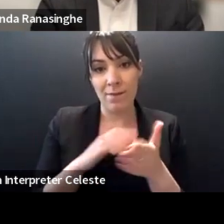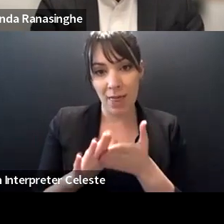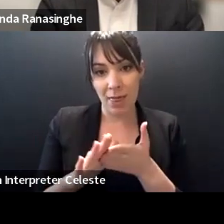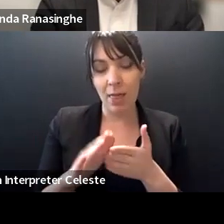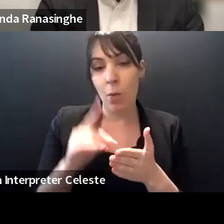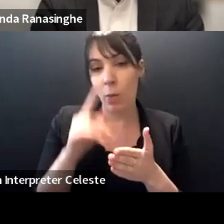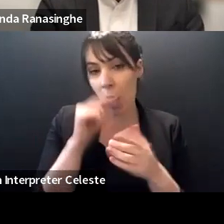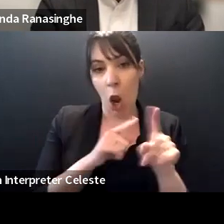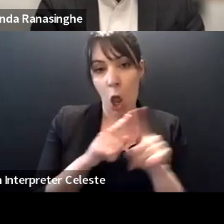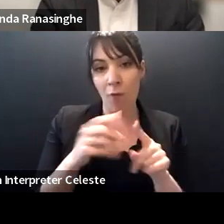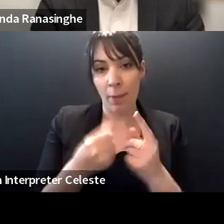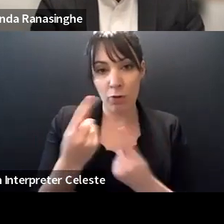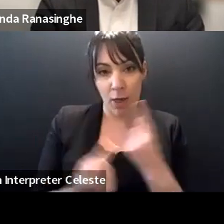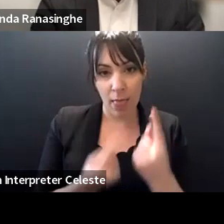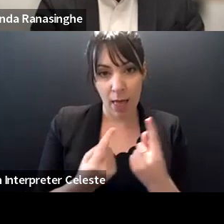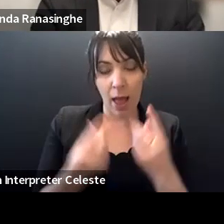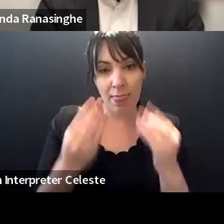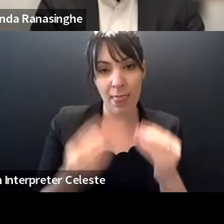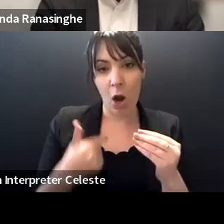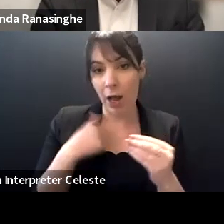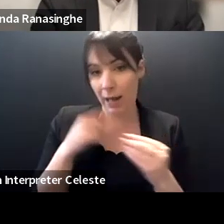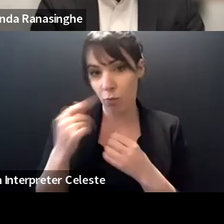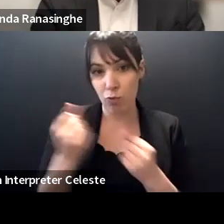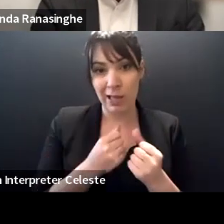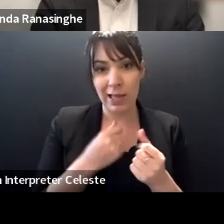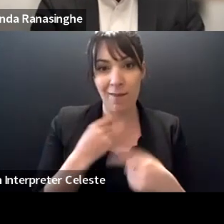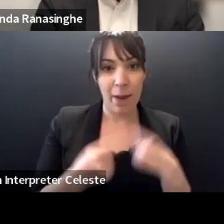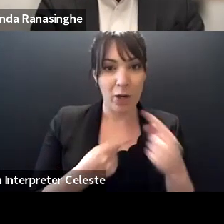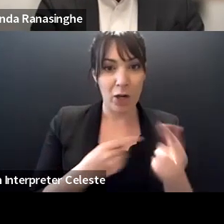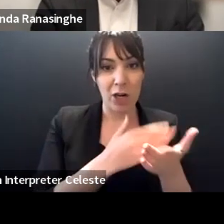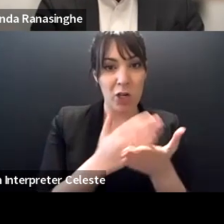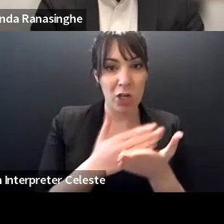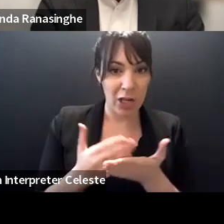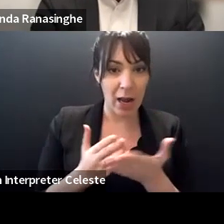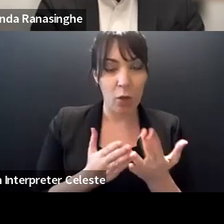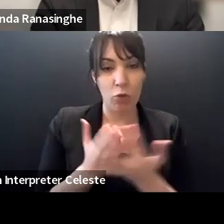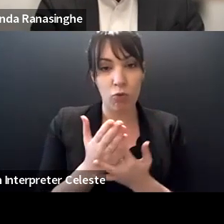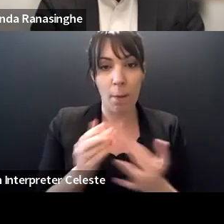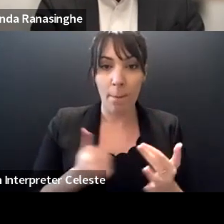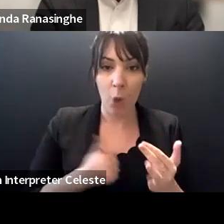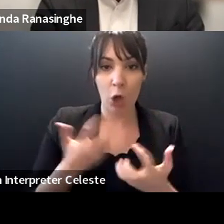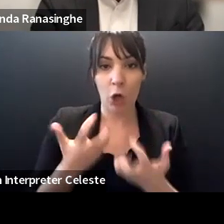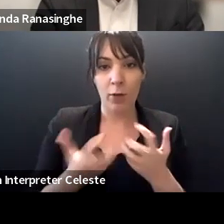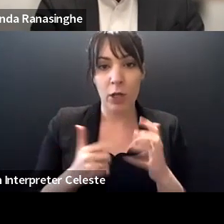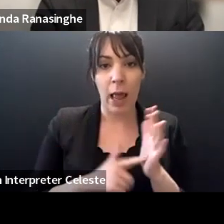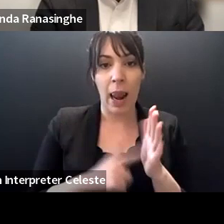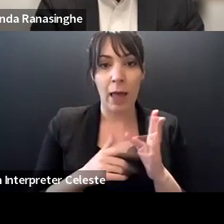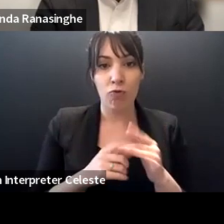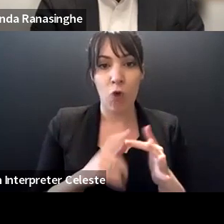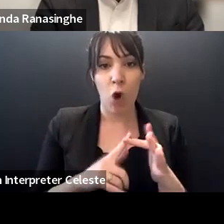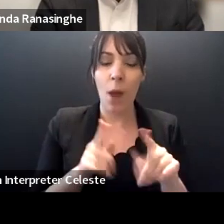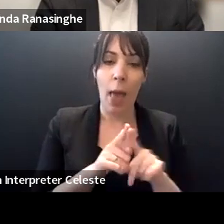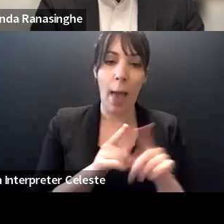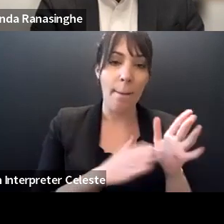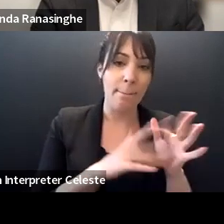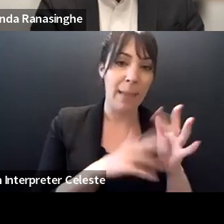my department, and spread that information in such a way. I think it would be organized like a mentor-menteeship. And